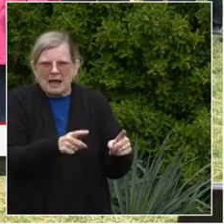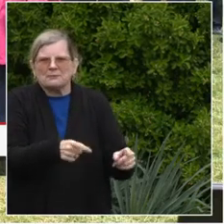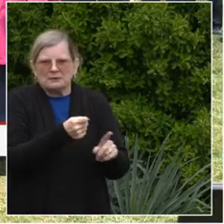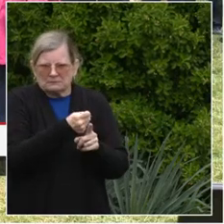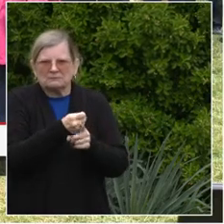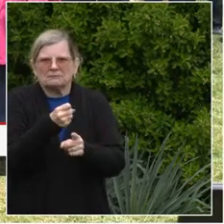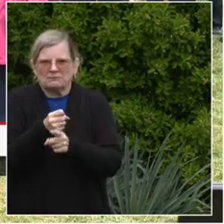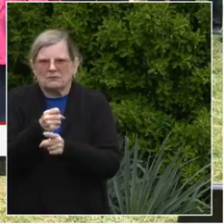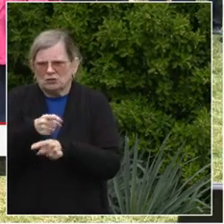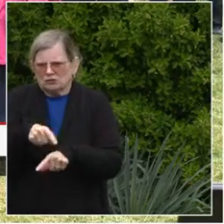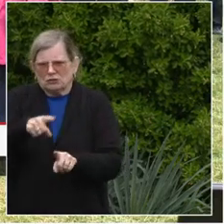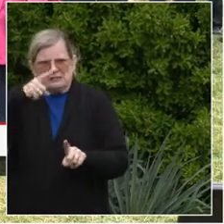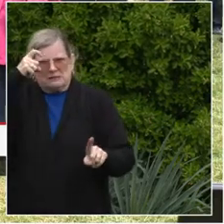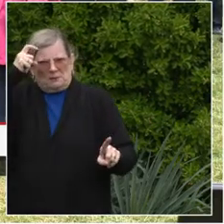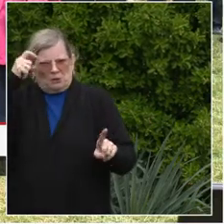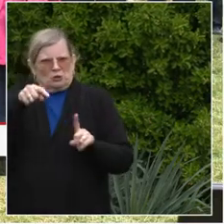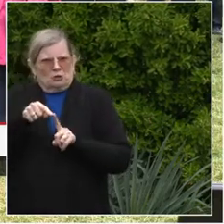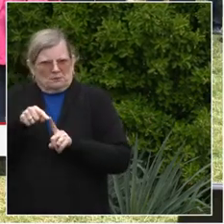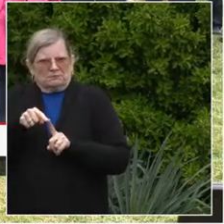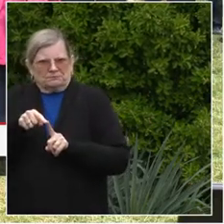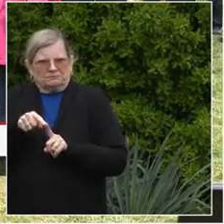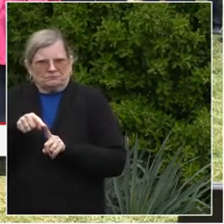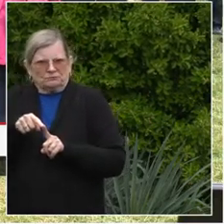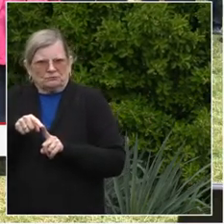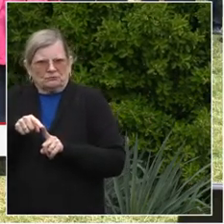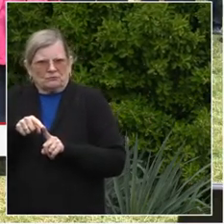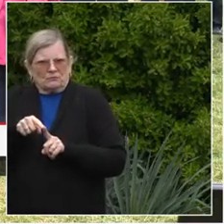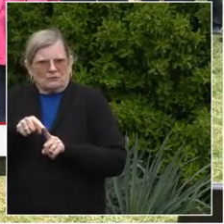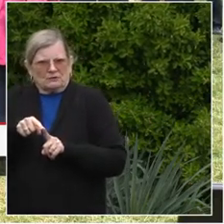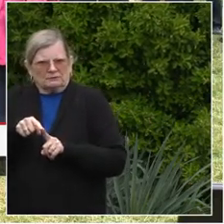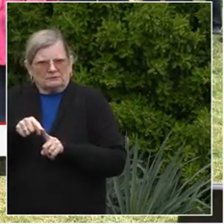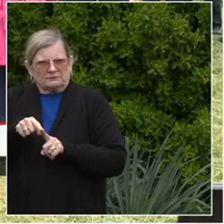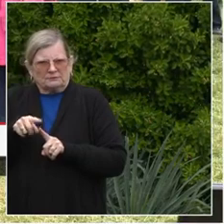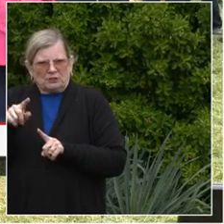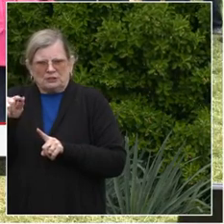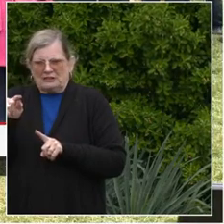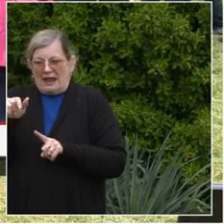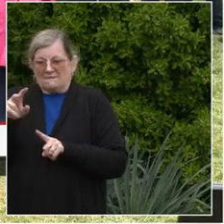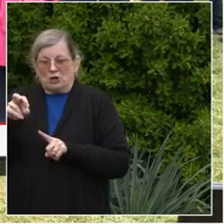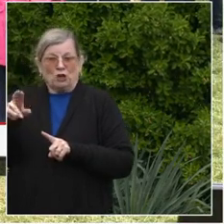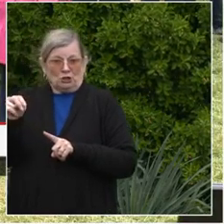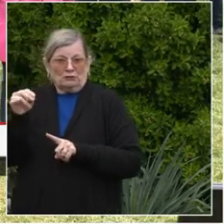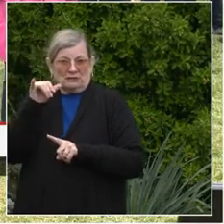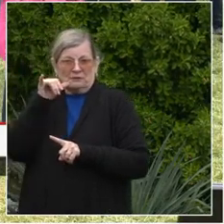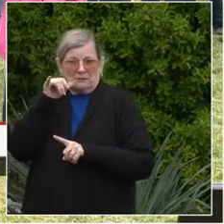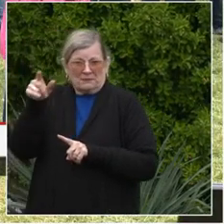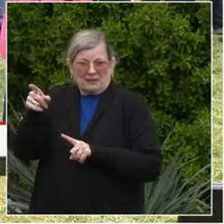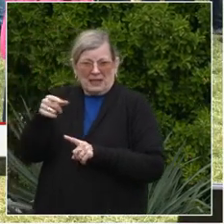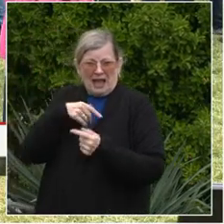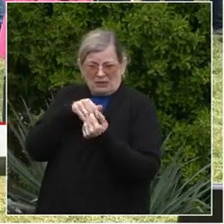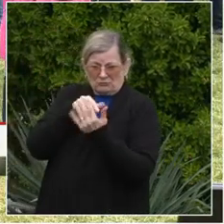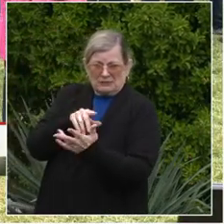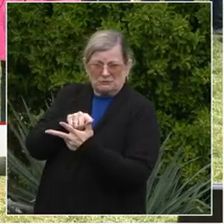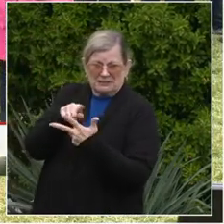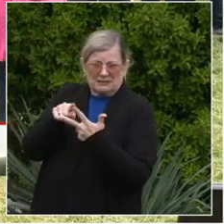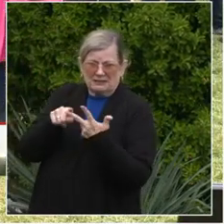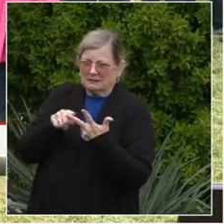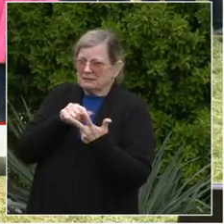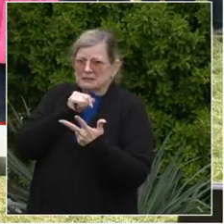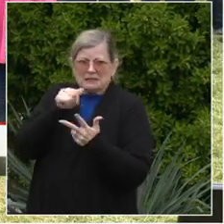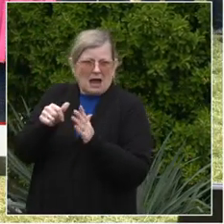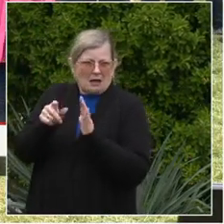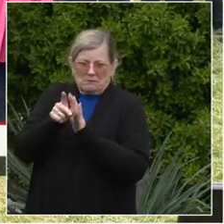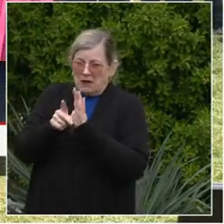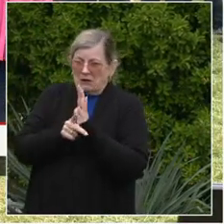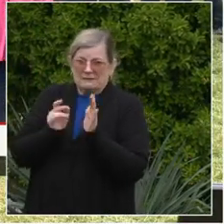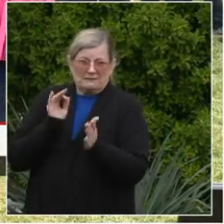remember this summer, Charles Tavern. So let me address all 3 of those points. That is not a policy of the Metropolitan Police Department. And